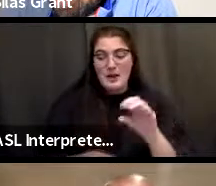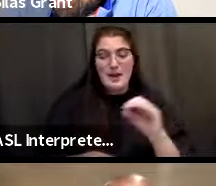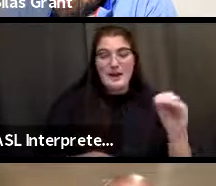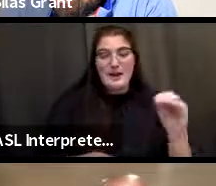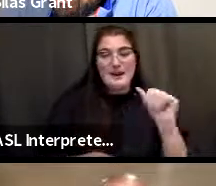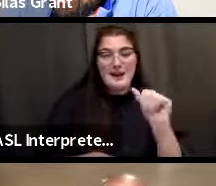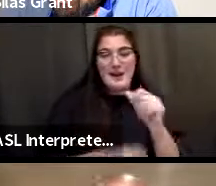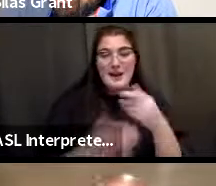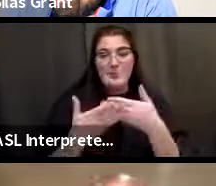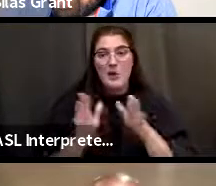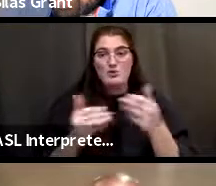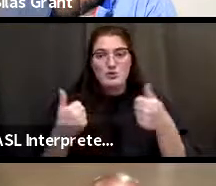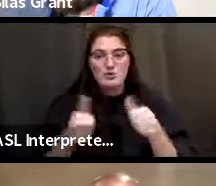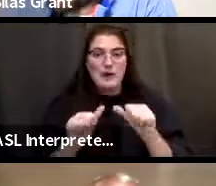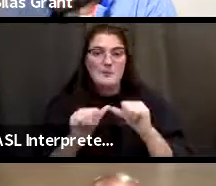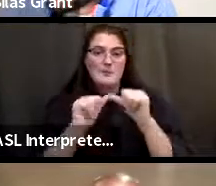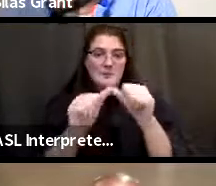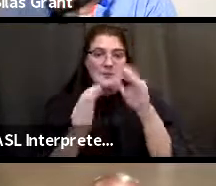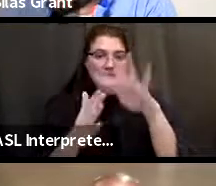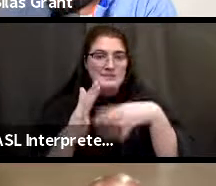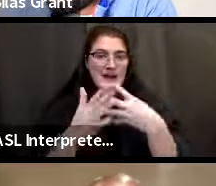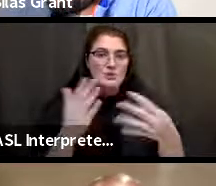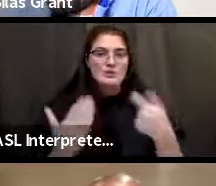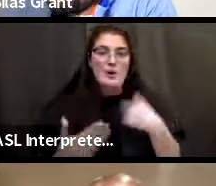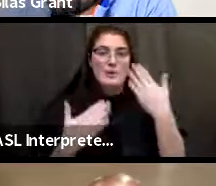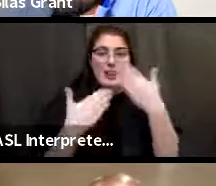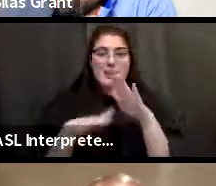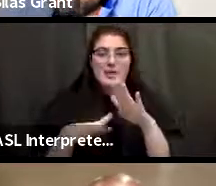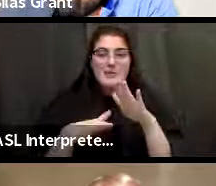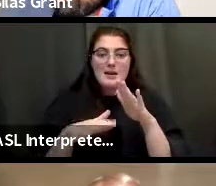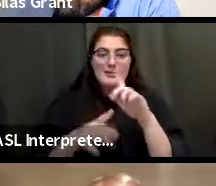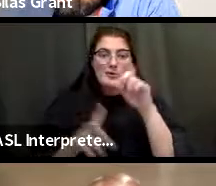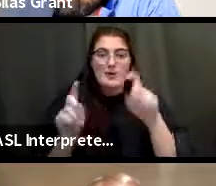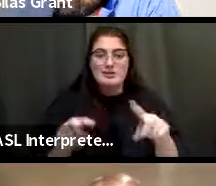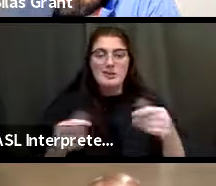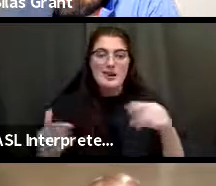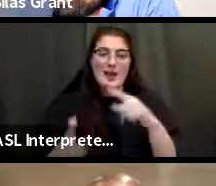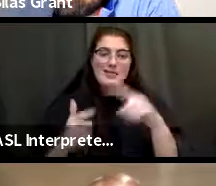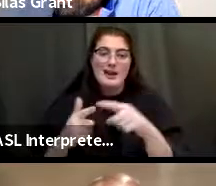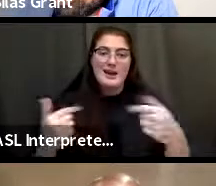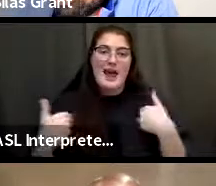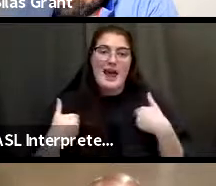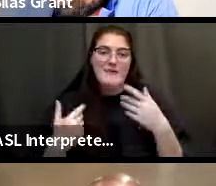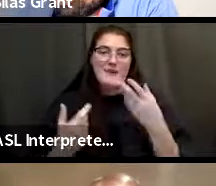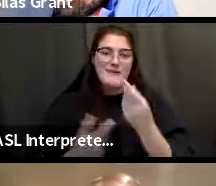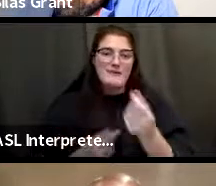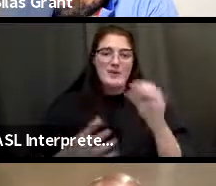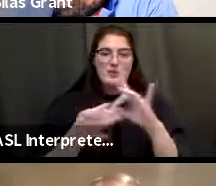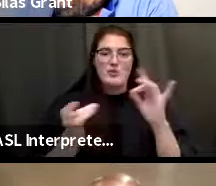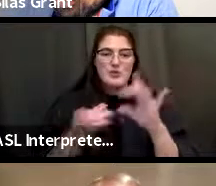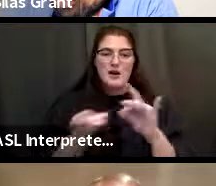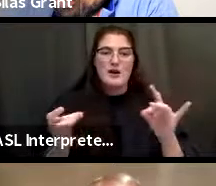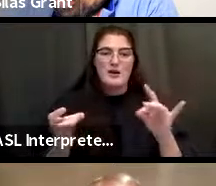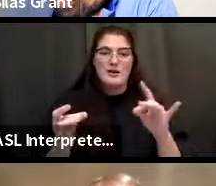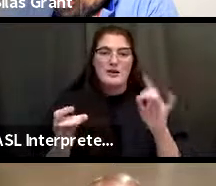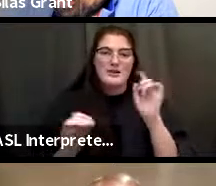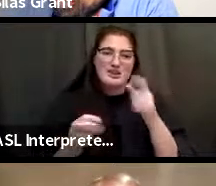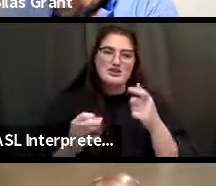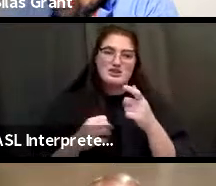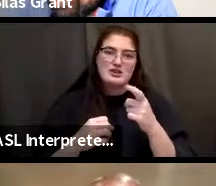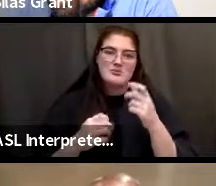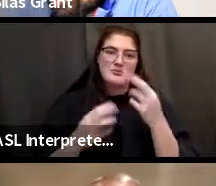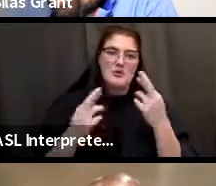try to keep it on schedule, so I will limit those, and then I'll have a few remarks that I think should cover the additional